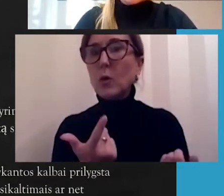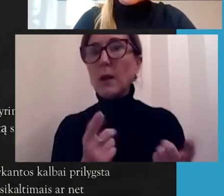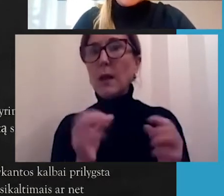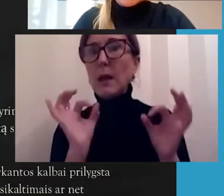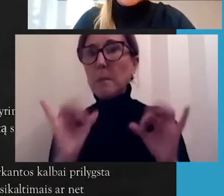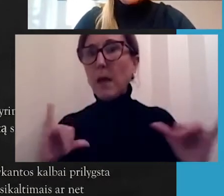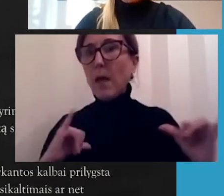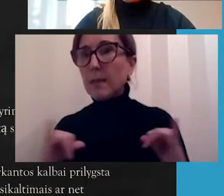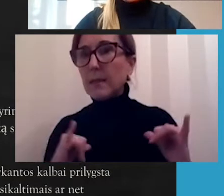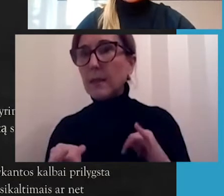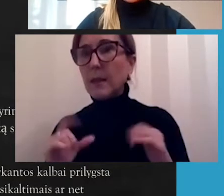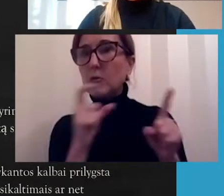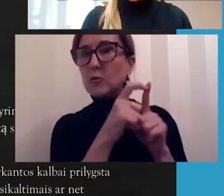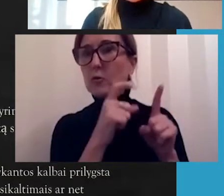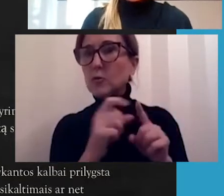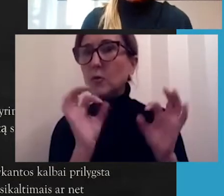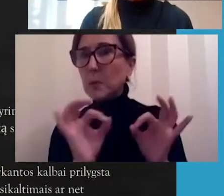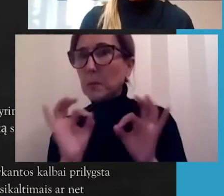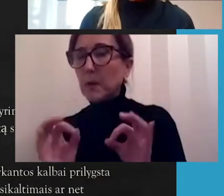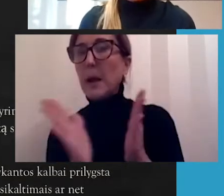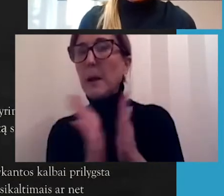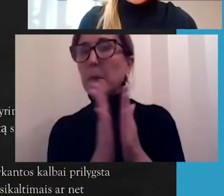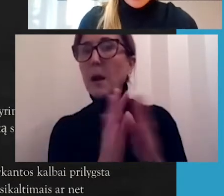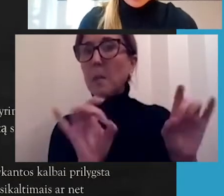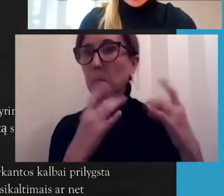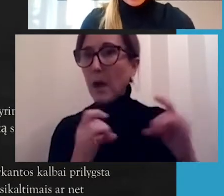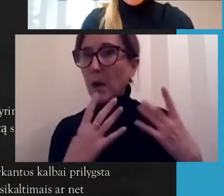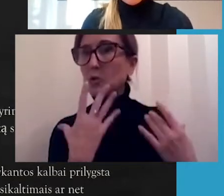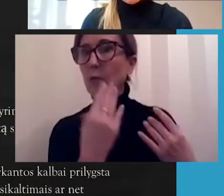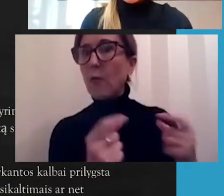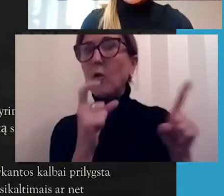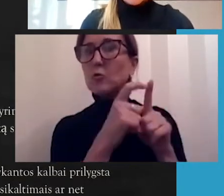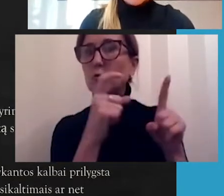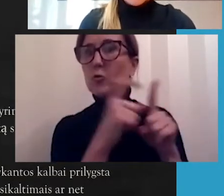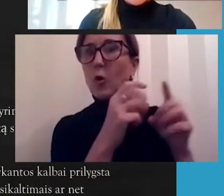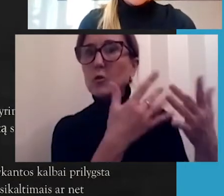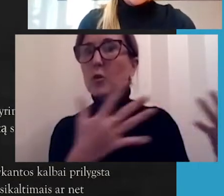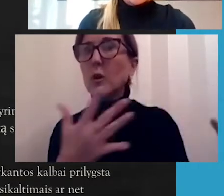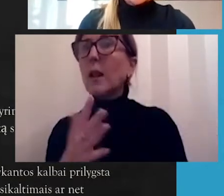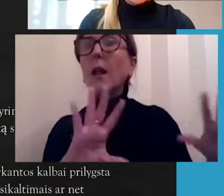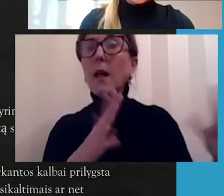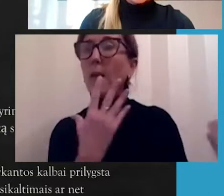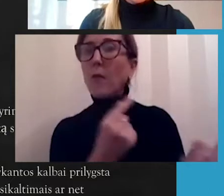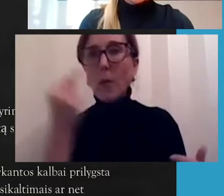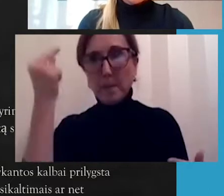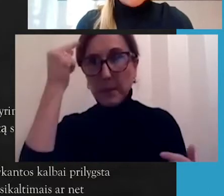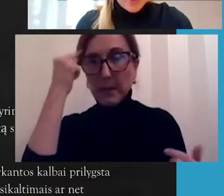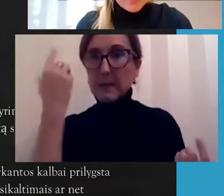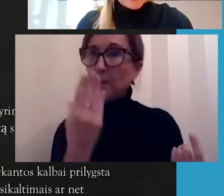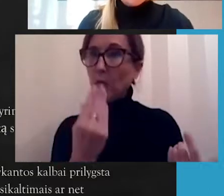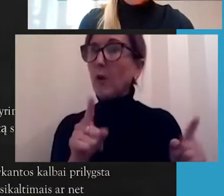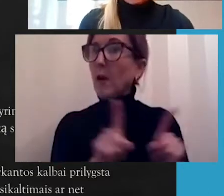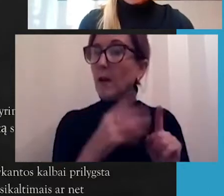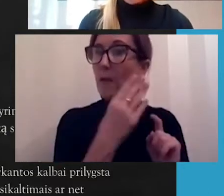content of the speech. Sometimes the journalists have to explain what this